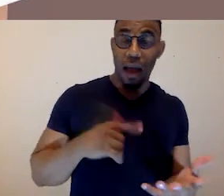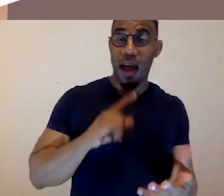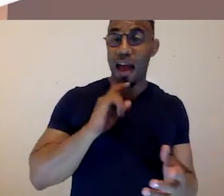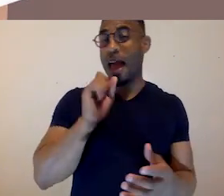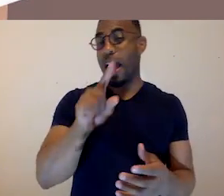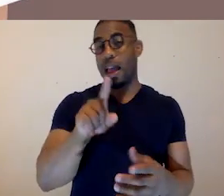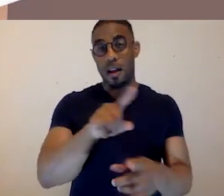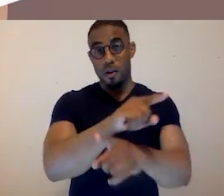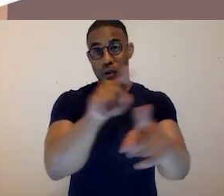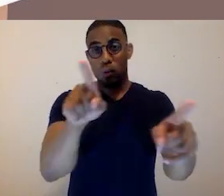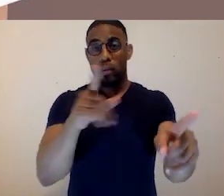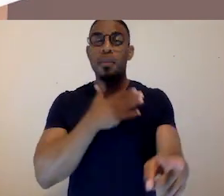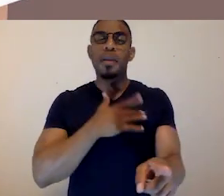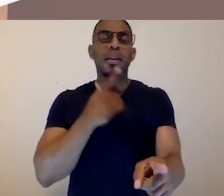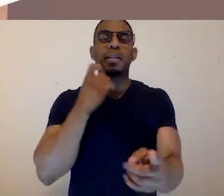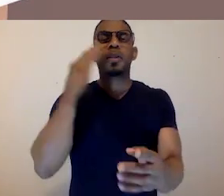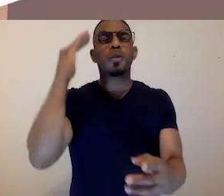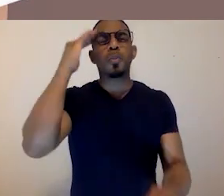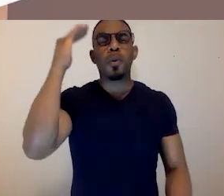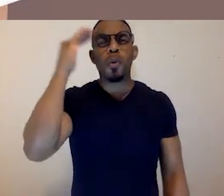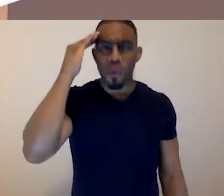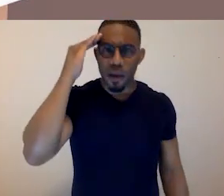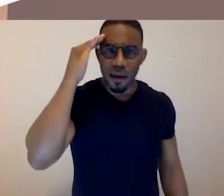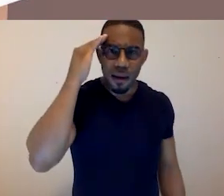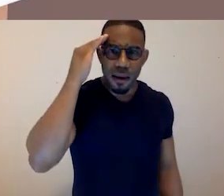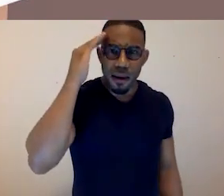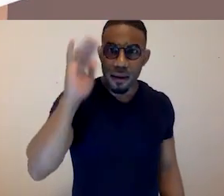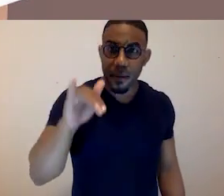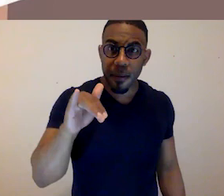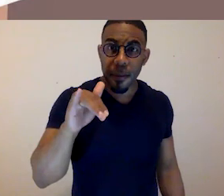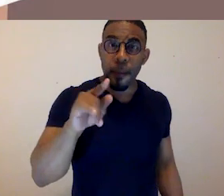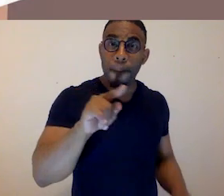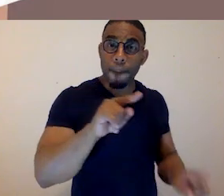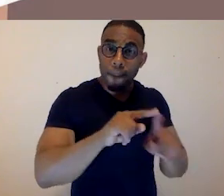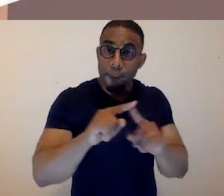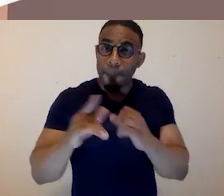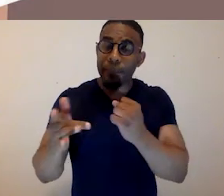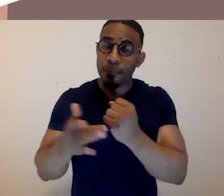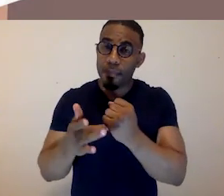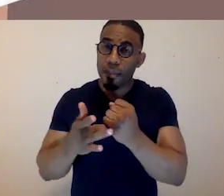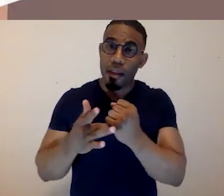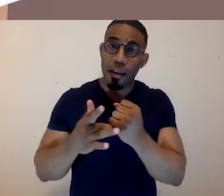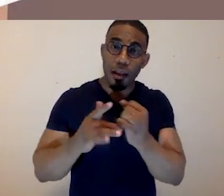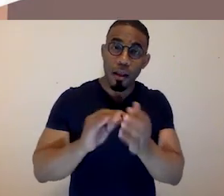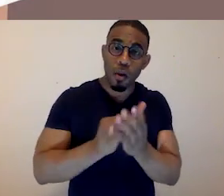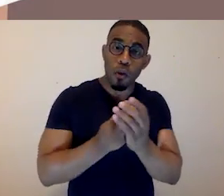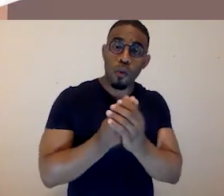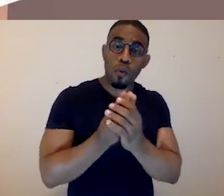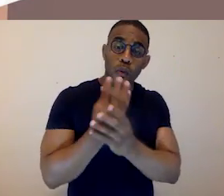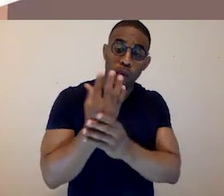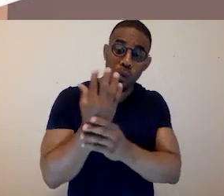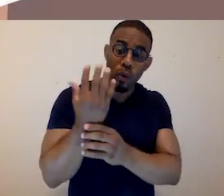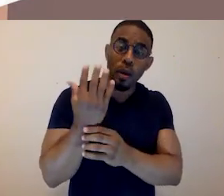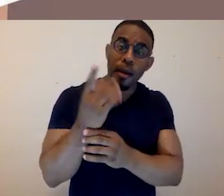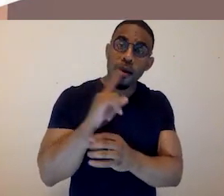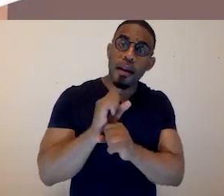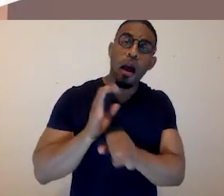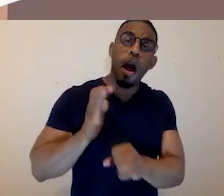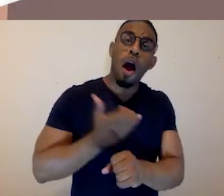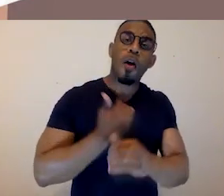you, friends, to please just be aware that as technology evolves, it is